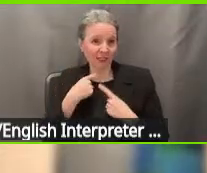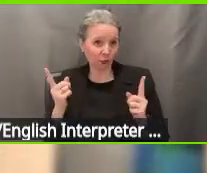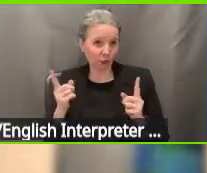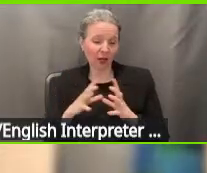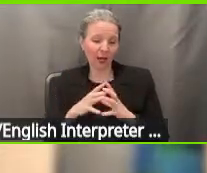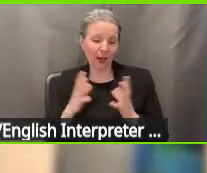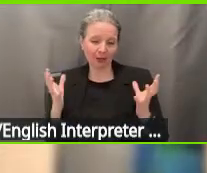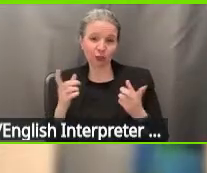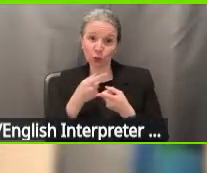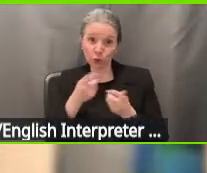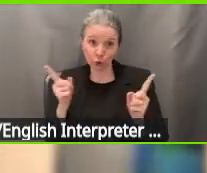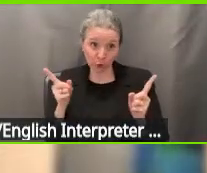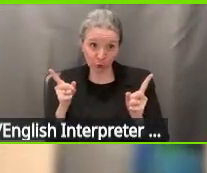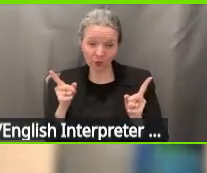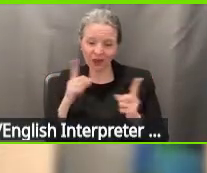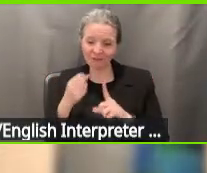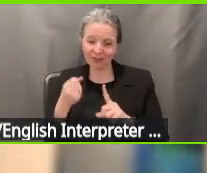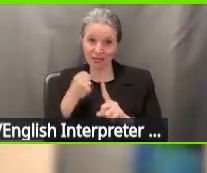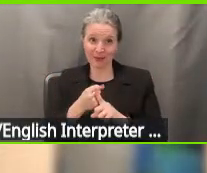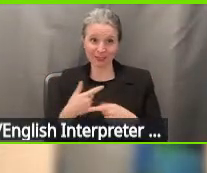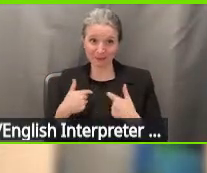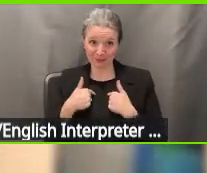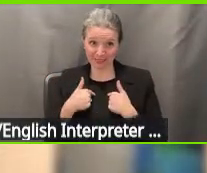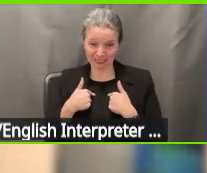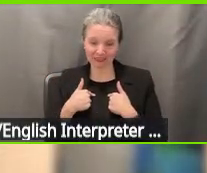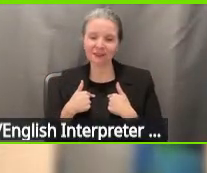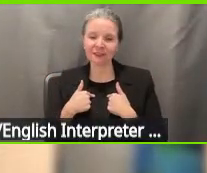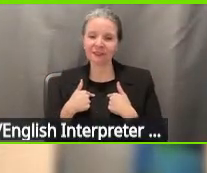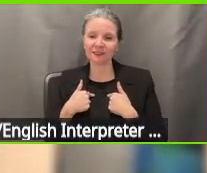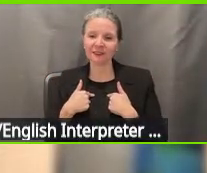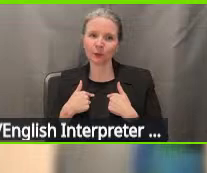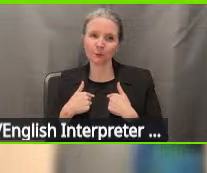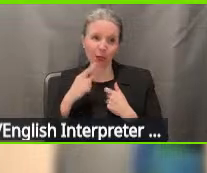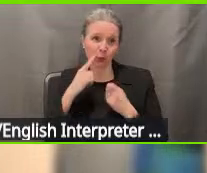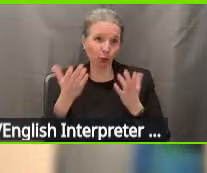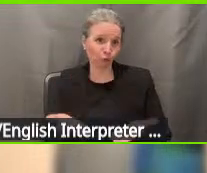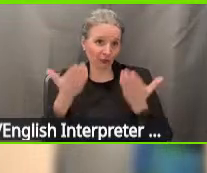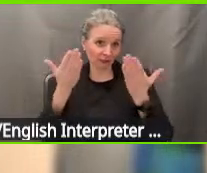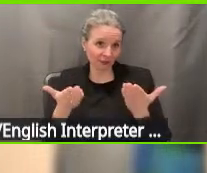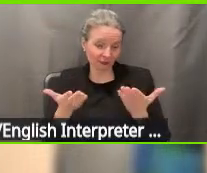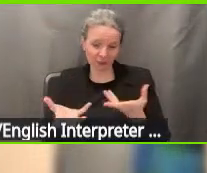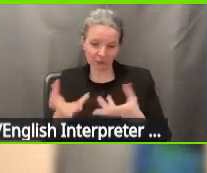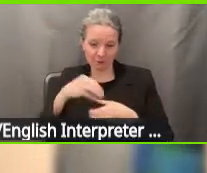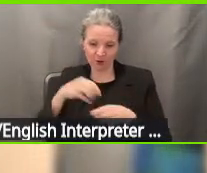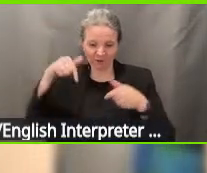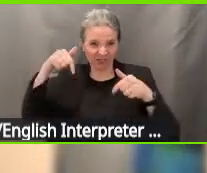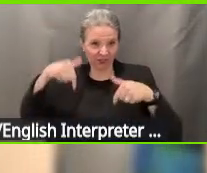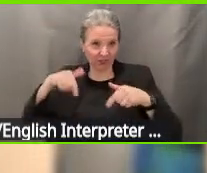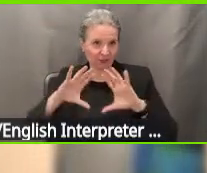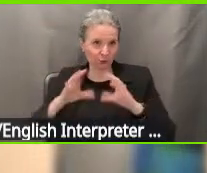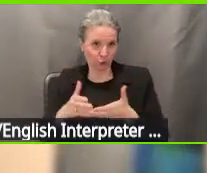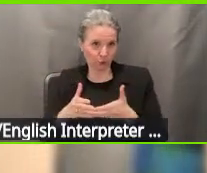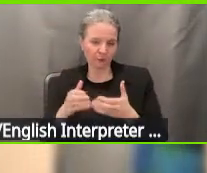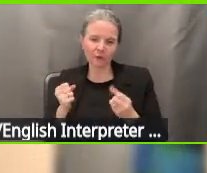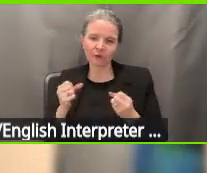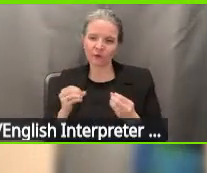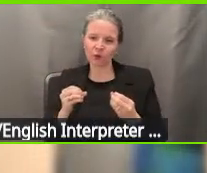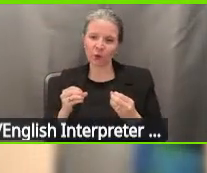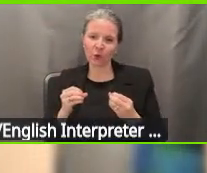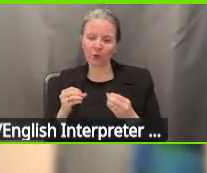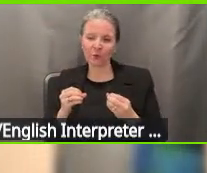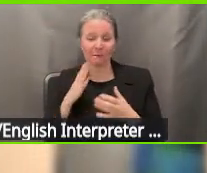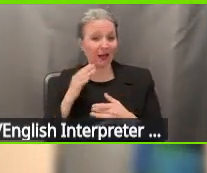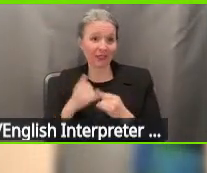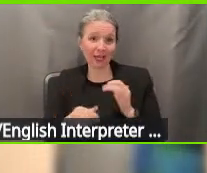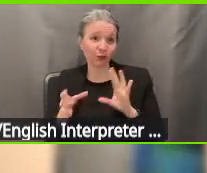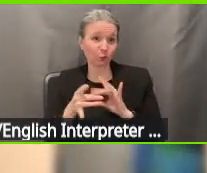much you have impacted me by your presence, by being a part of this. So my last